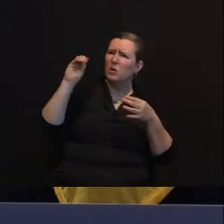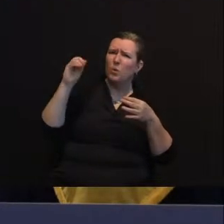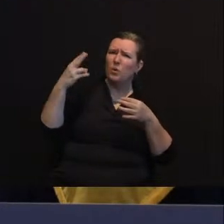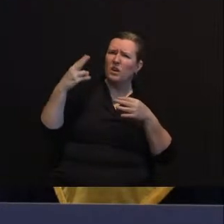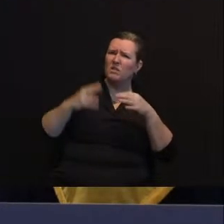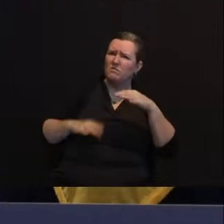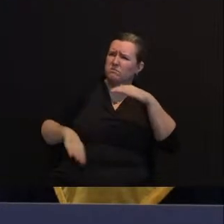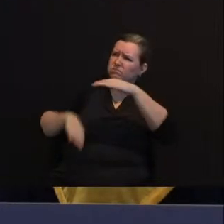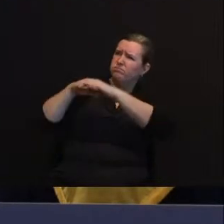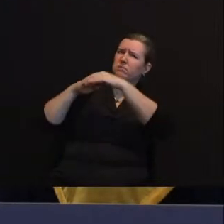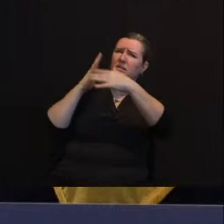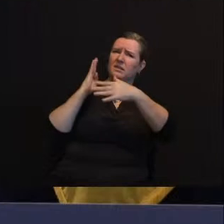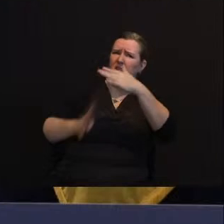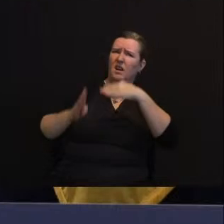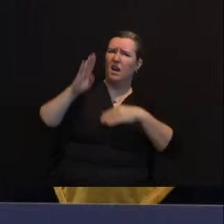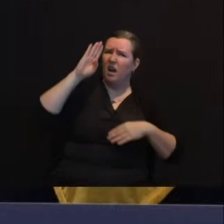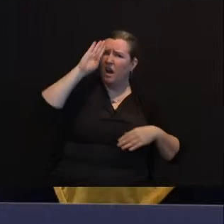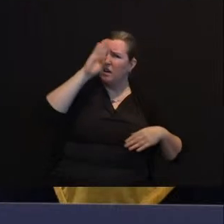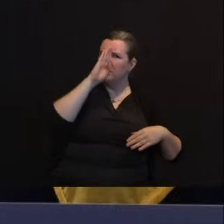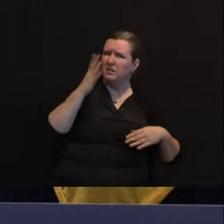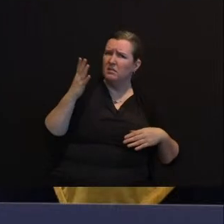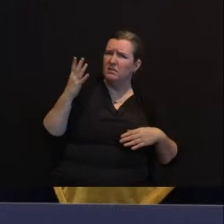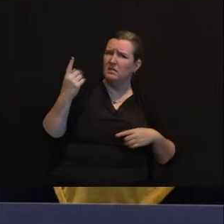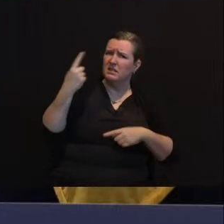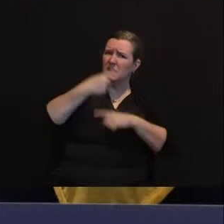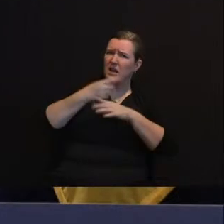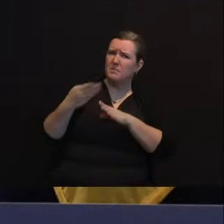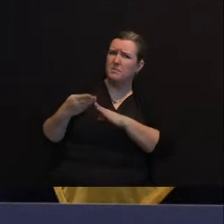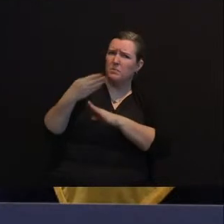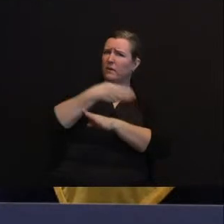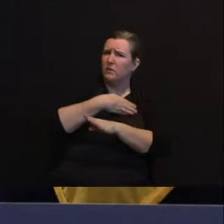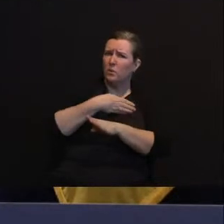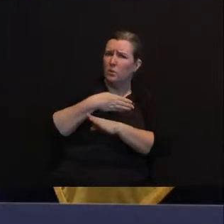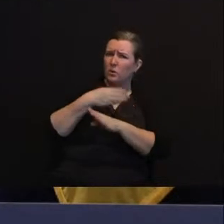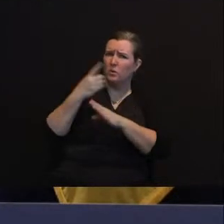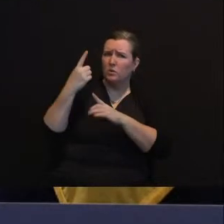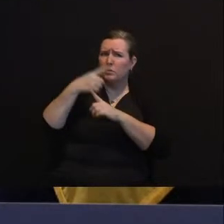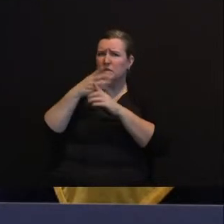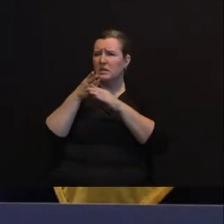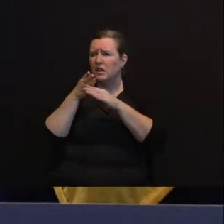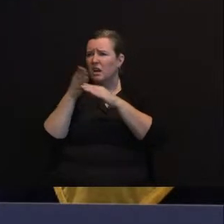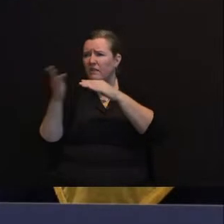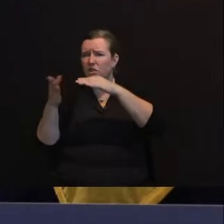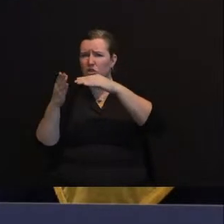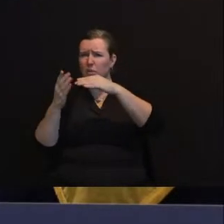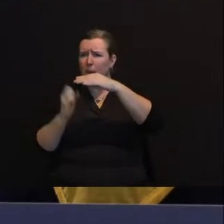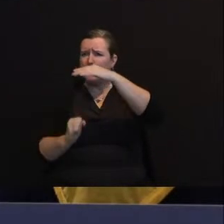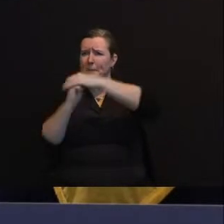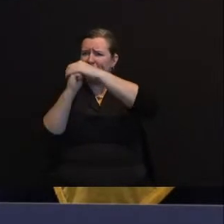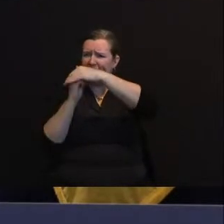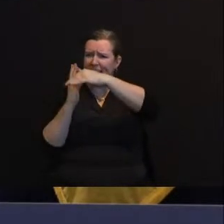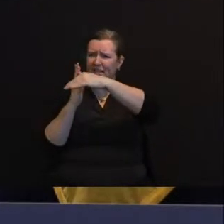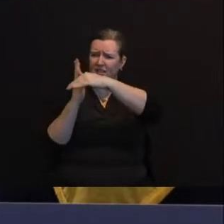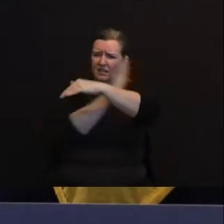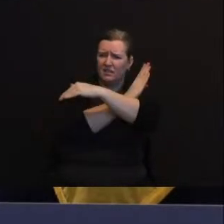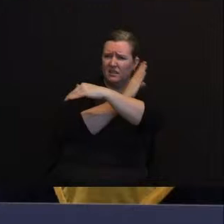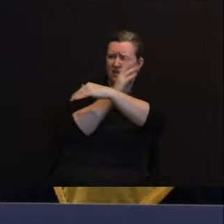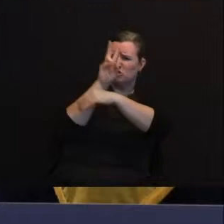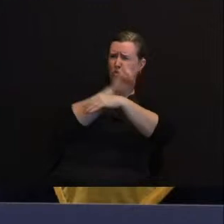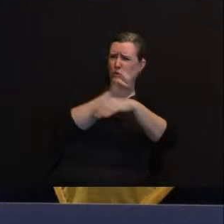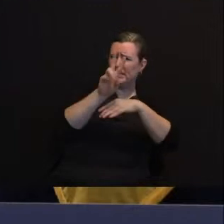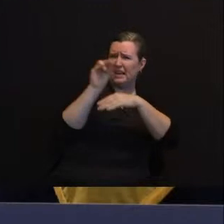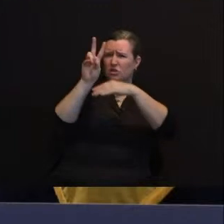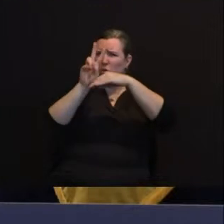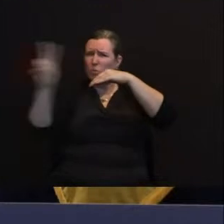be either like a day before peak cases or a day right after peak cases as opposed to a week or two later? We've also received a number